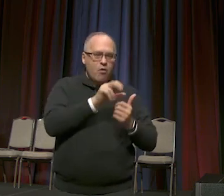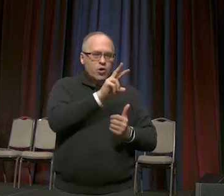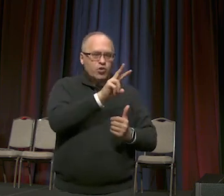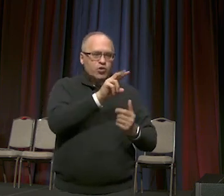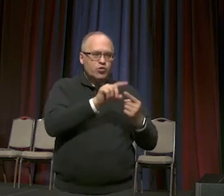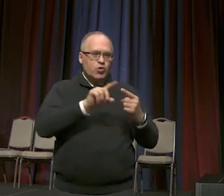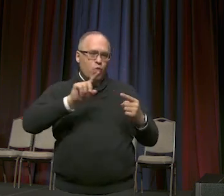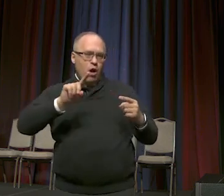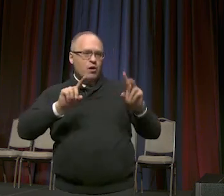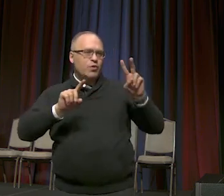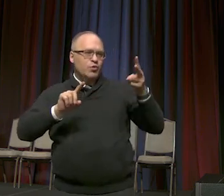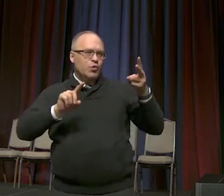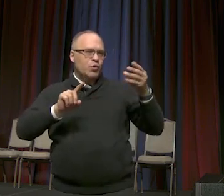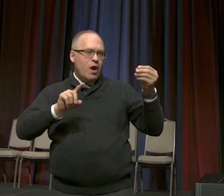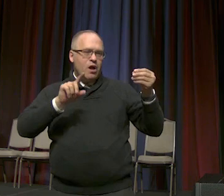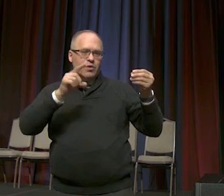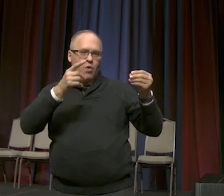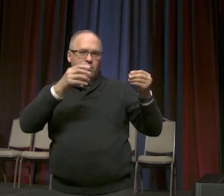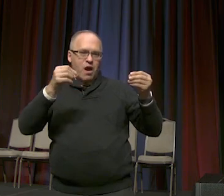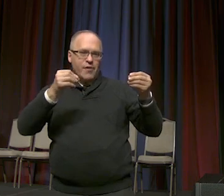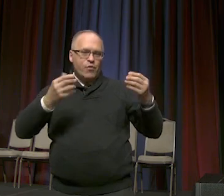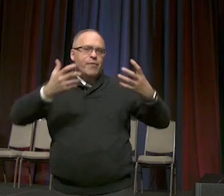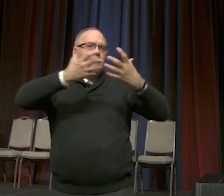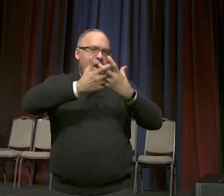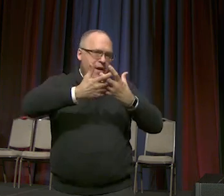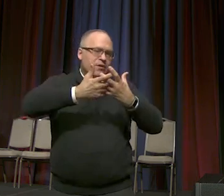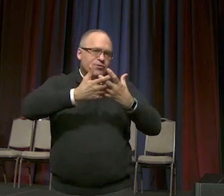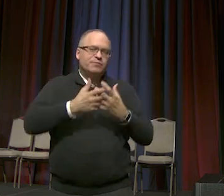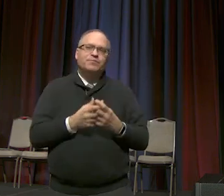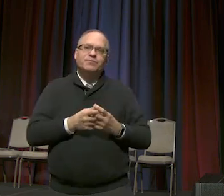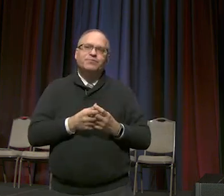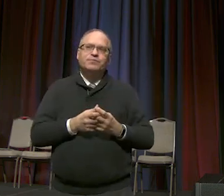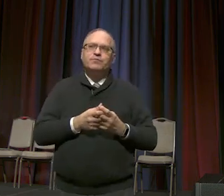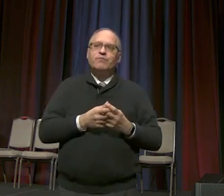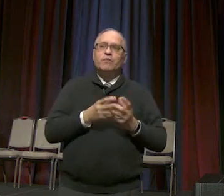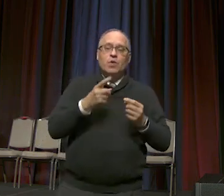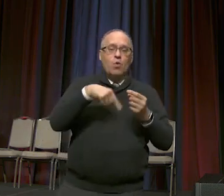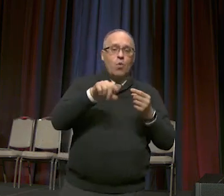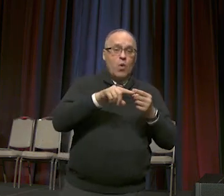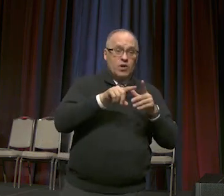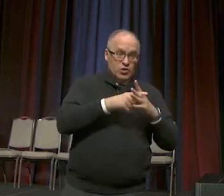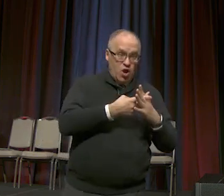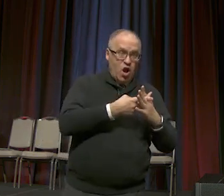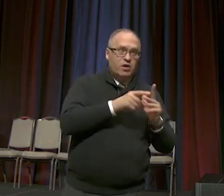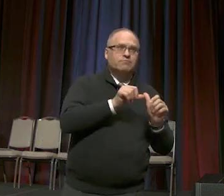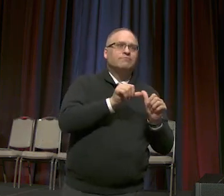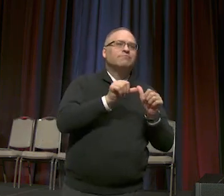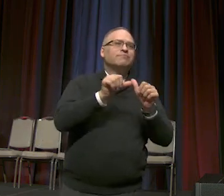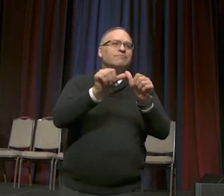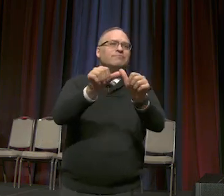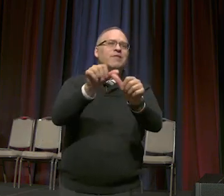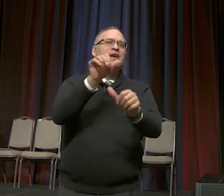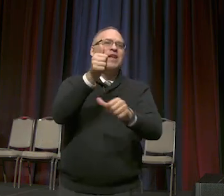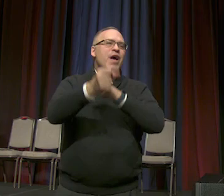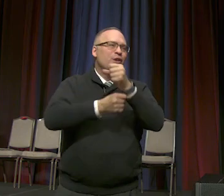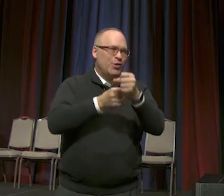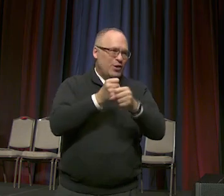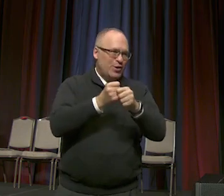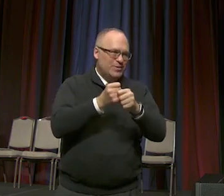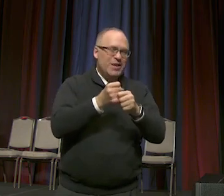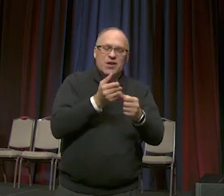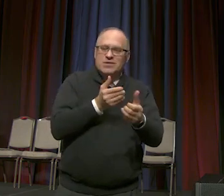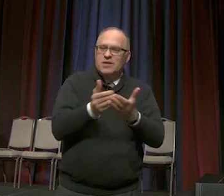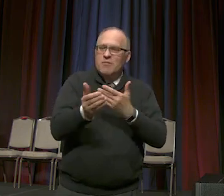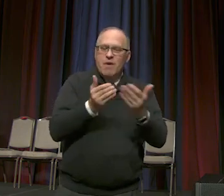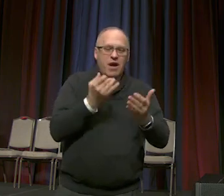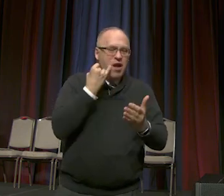match will begin. Once that starts, it will go for 10 years. So whether they stay in